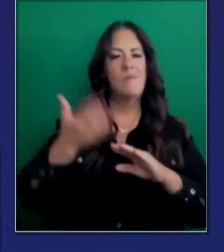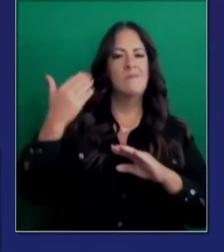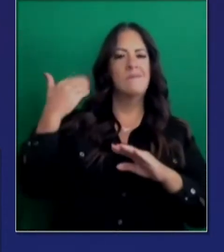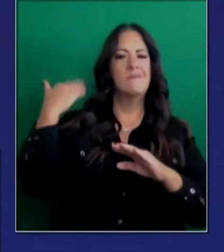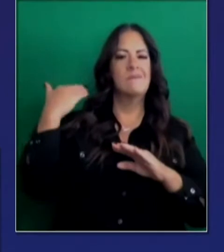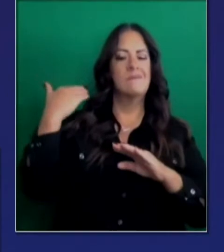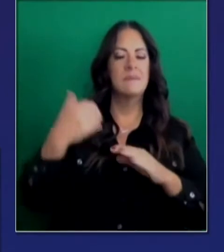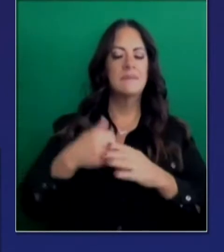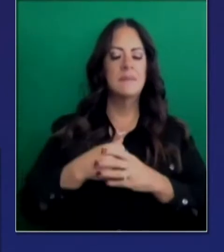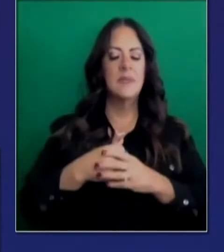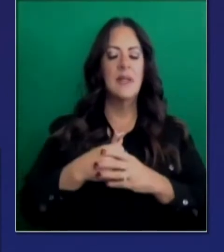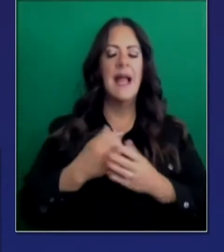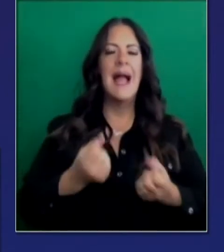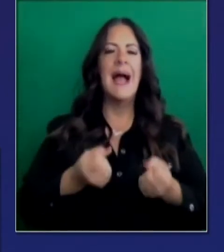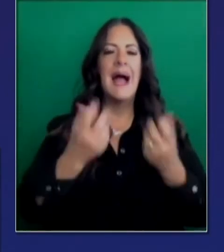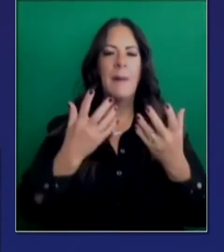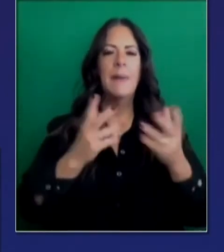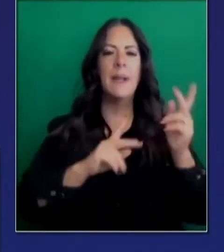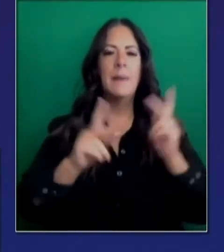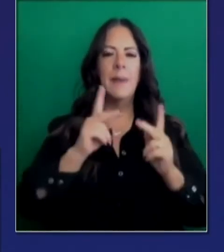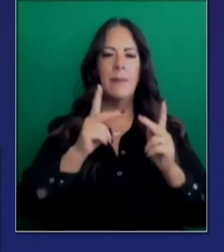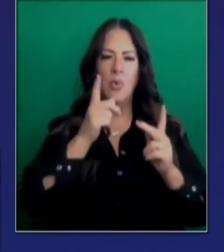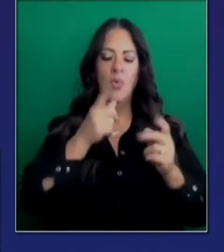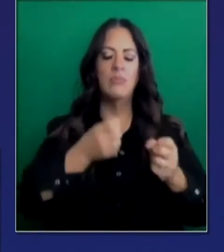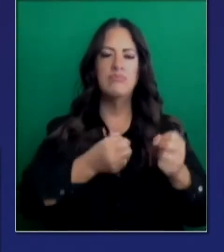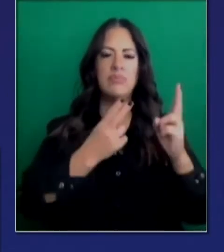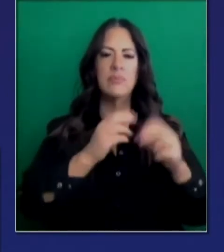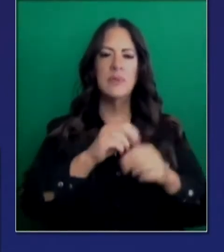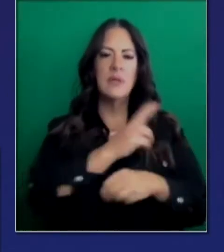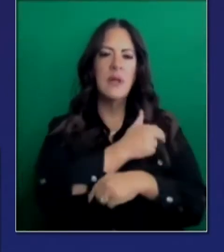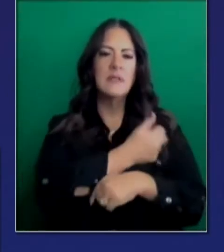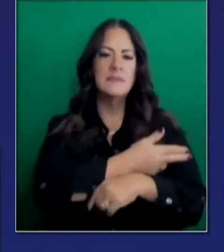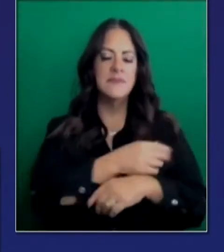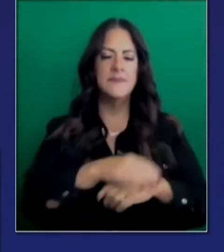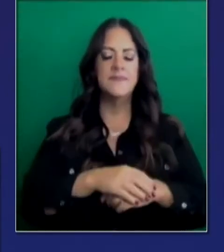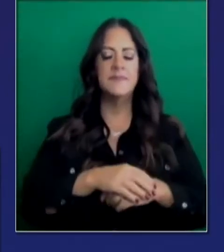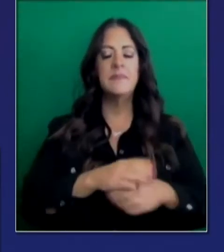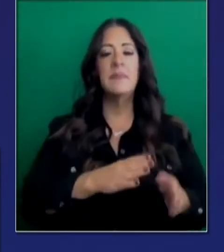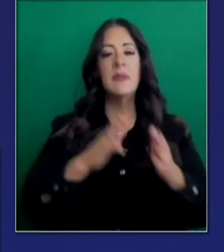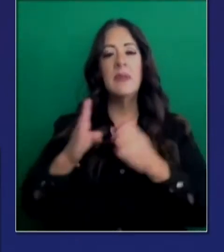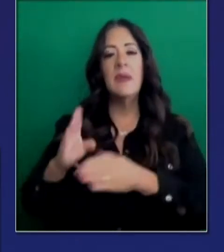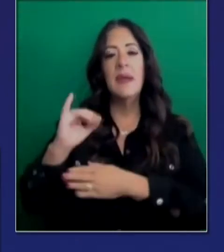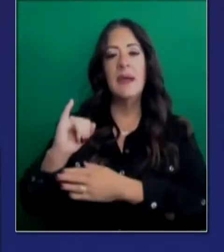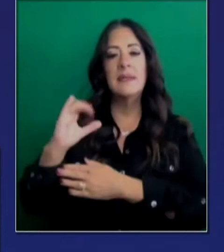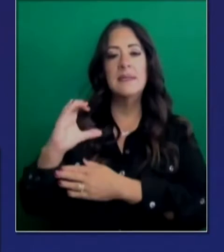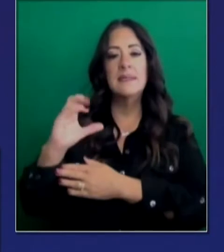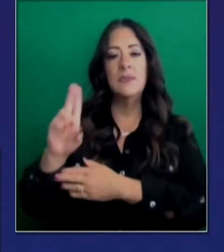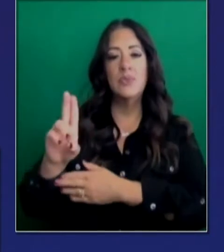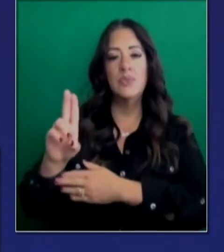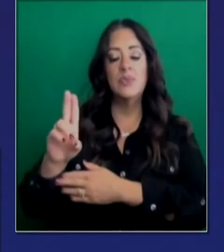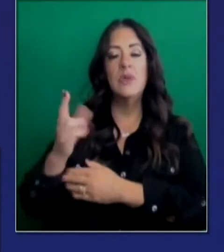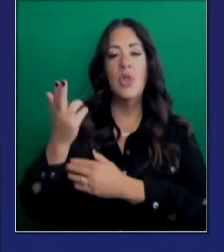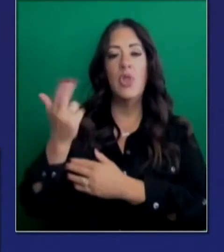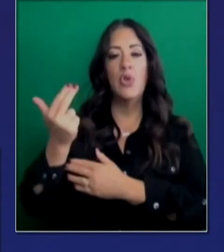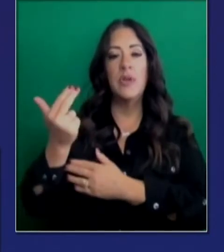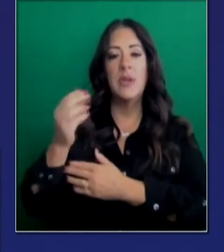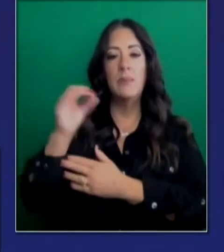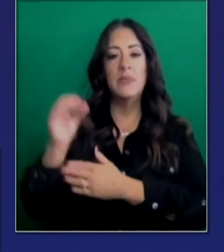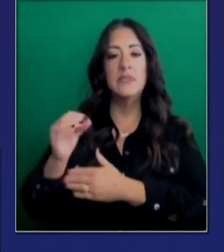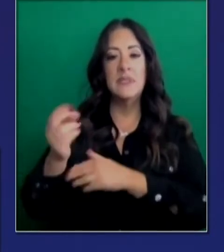positives into our hospital system. Accordingly, with ICUs, 13% over a 2-week period